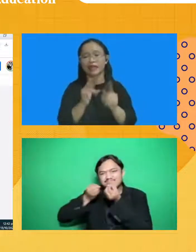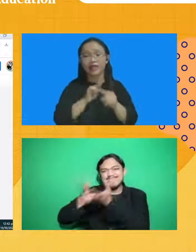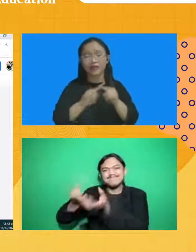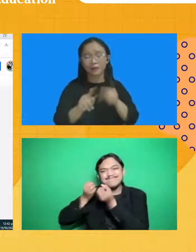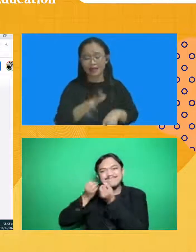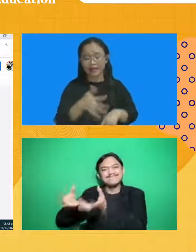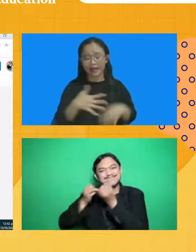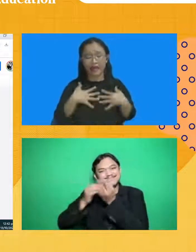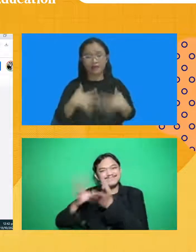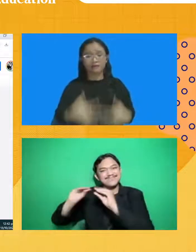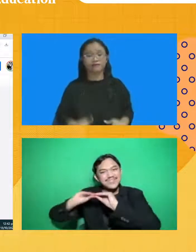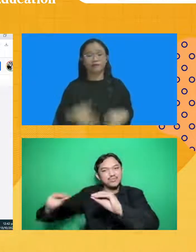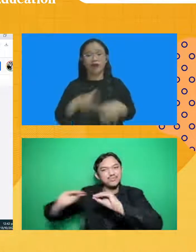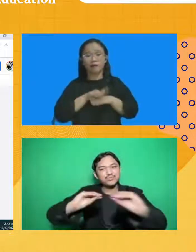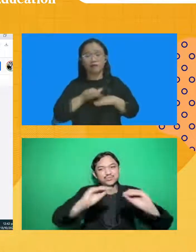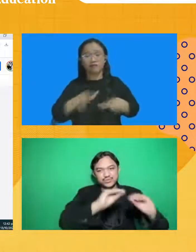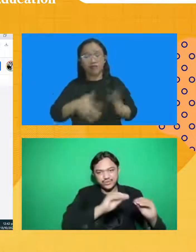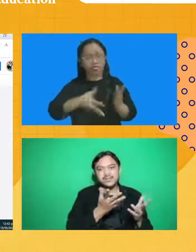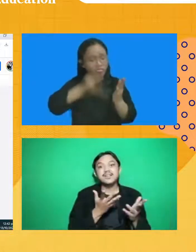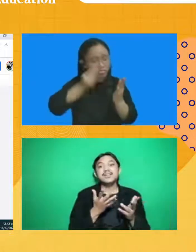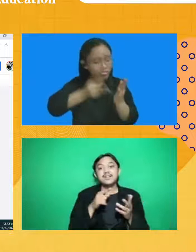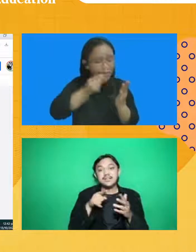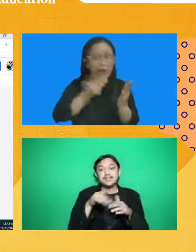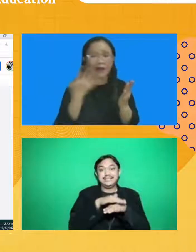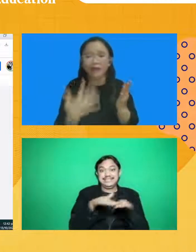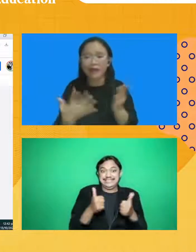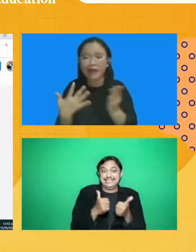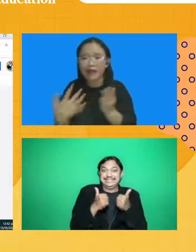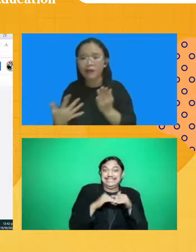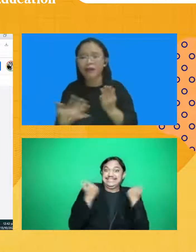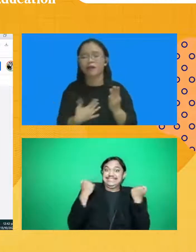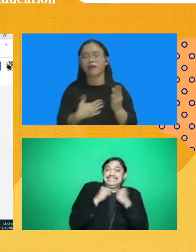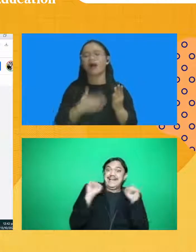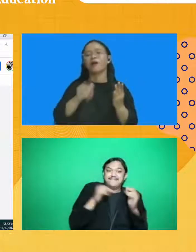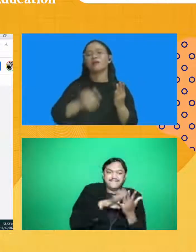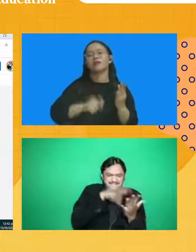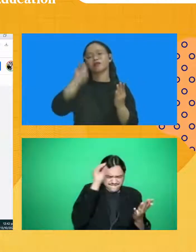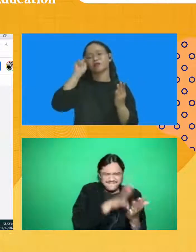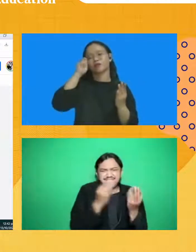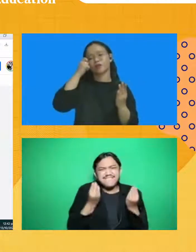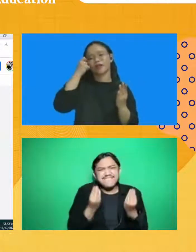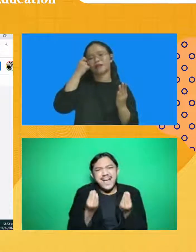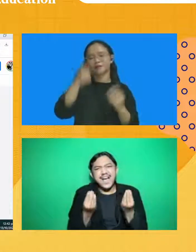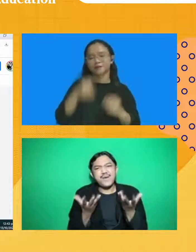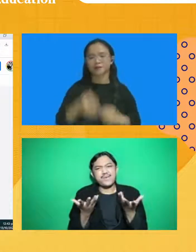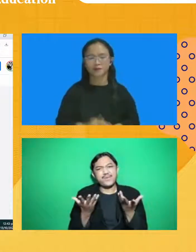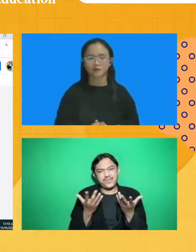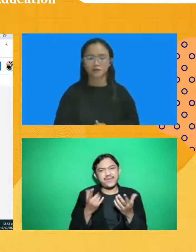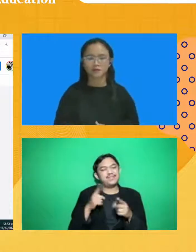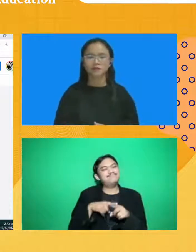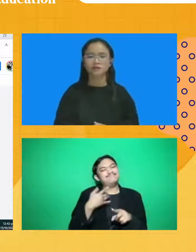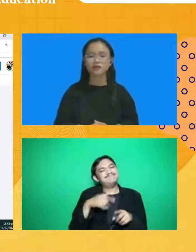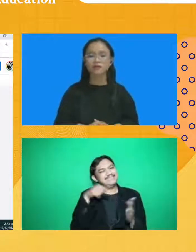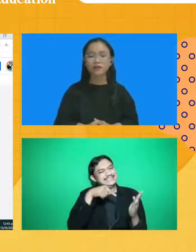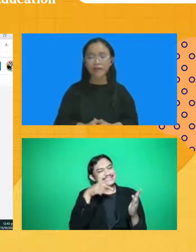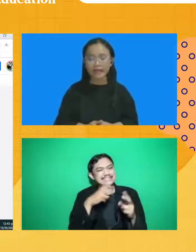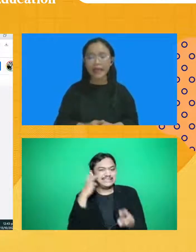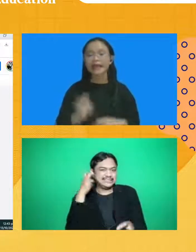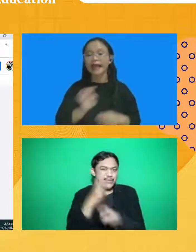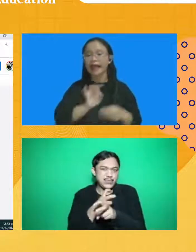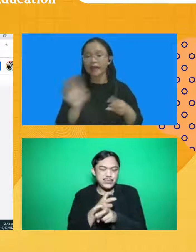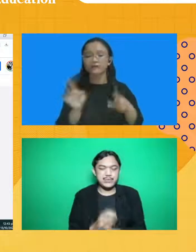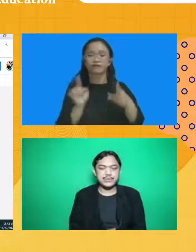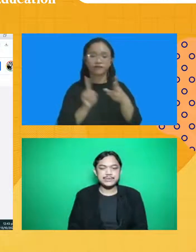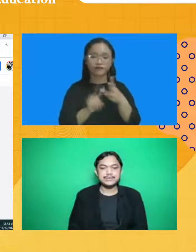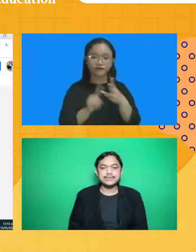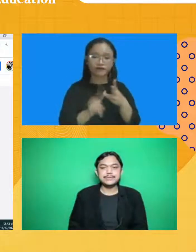what should be the use of digital platforms. Other than this, we have got a lot of ideas